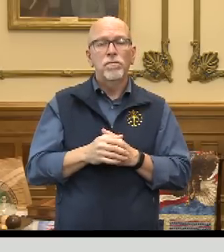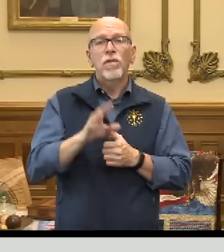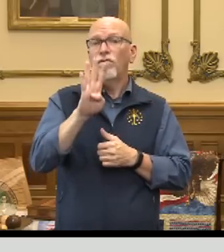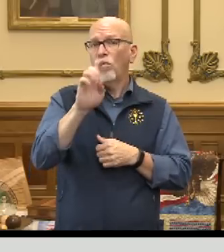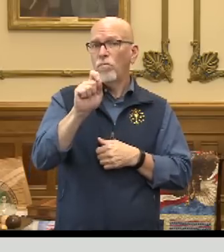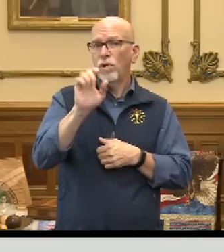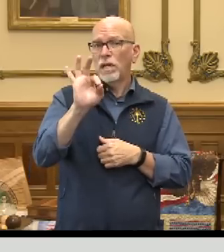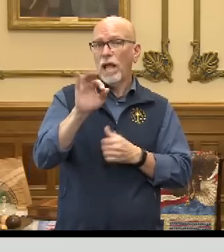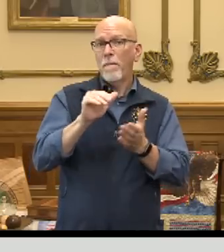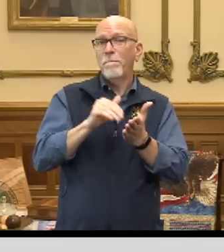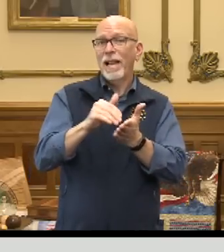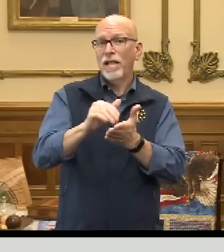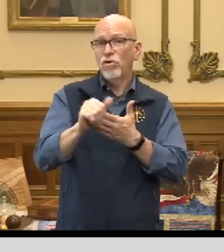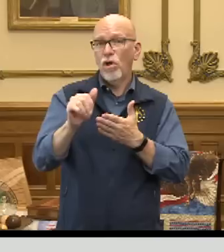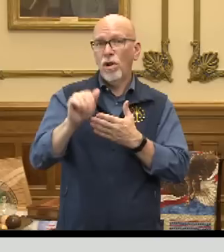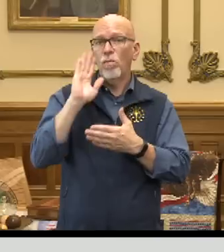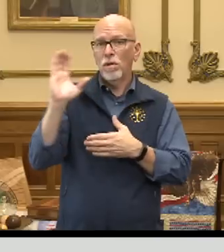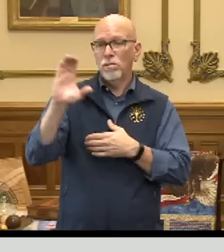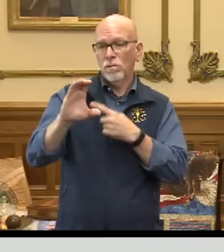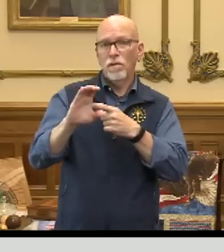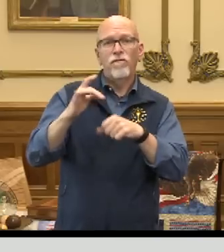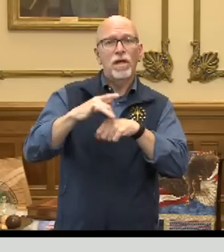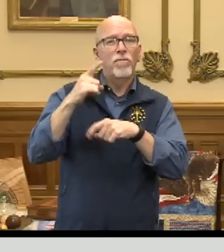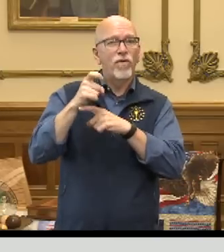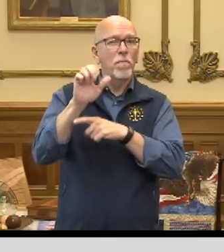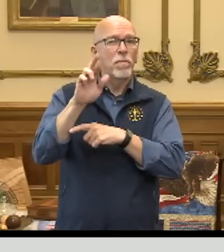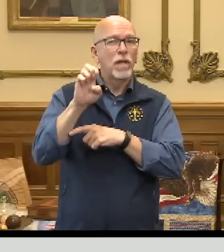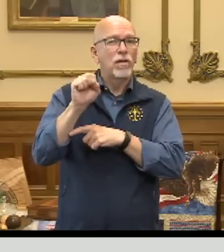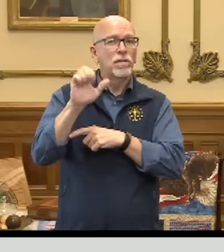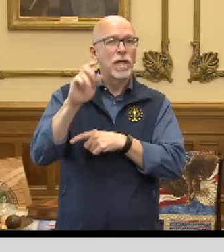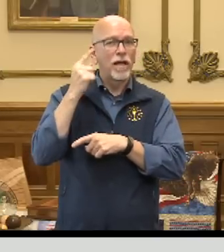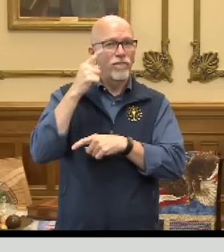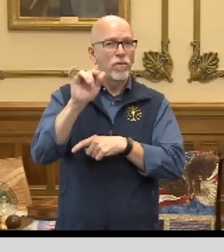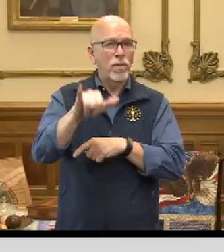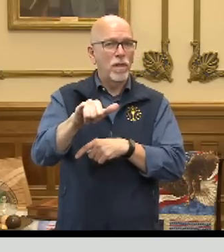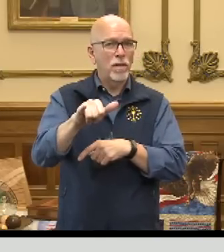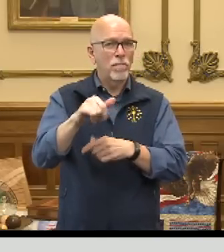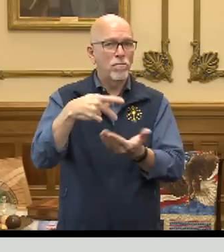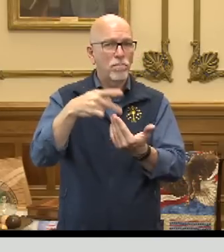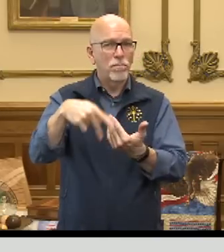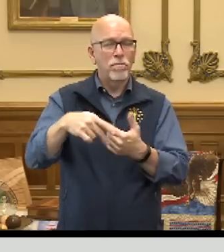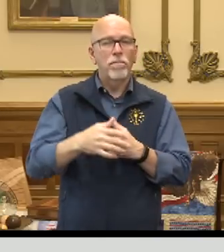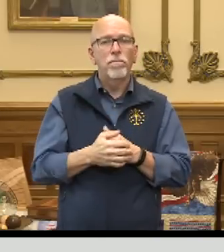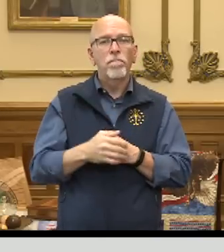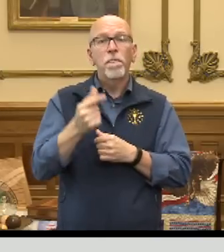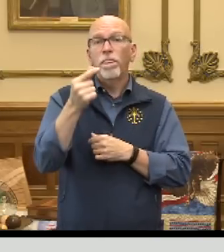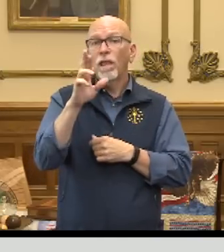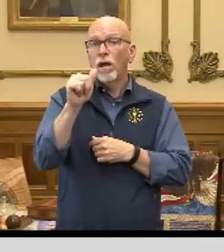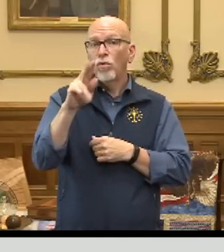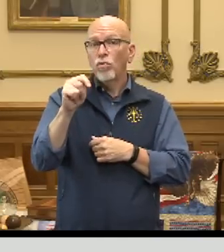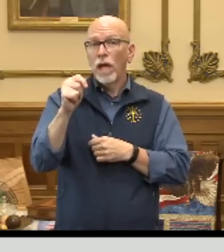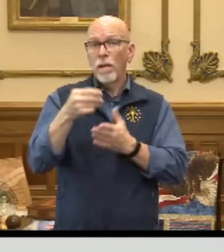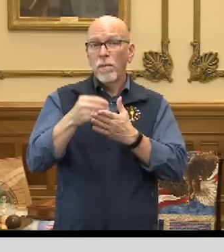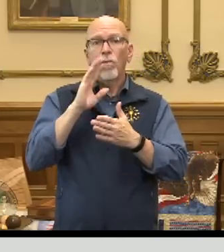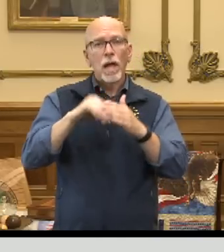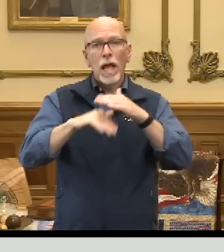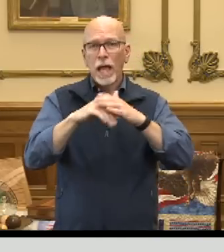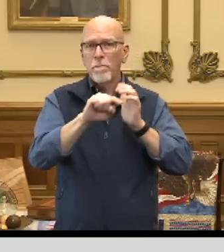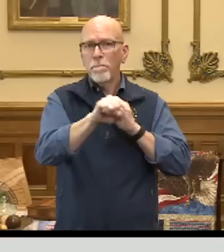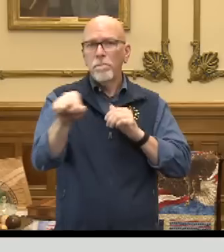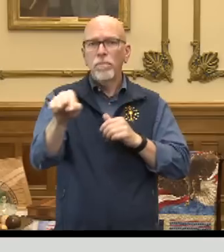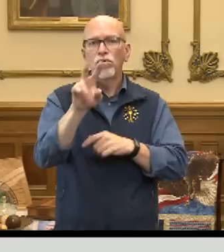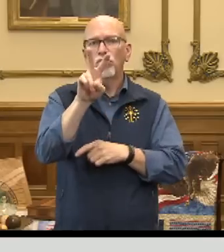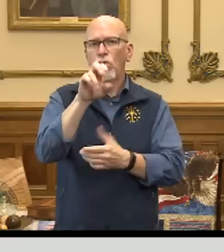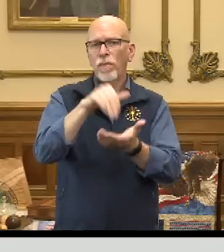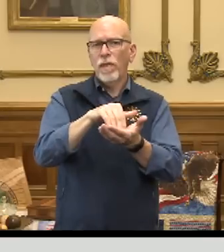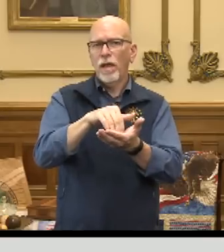$4.9 million will be made available from the CARES Act for this program. Grant awards will be capped at